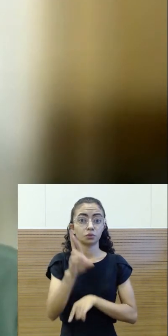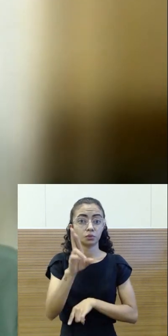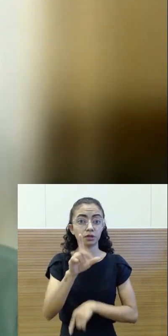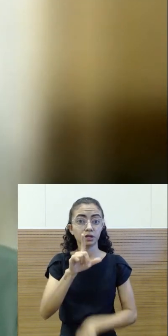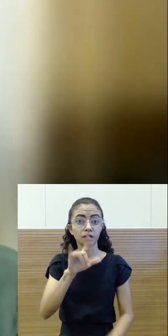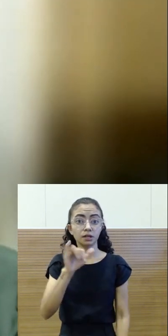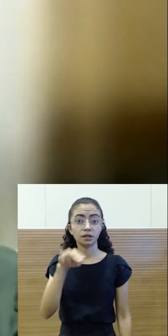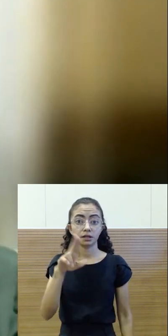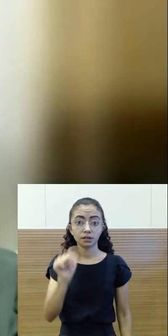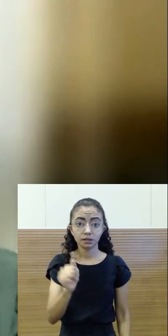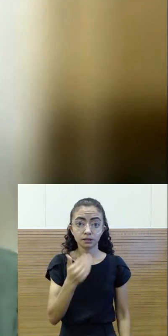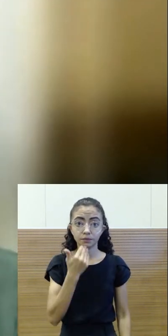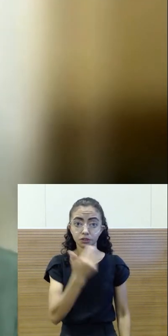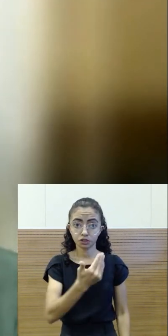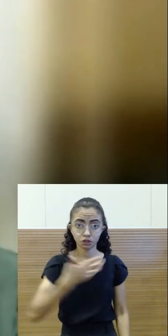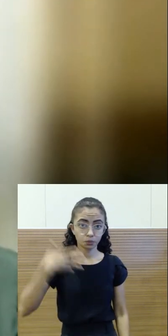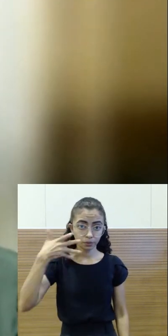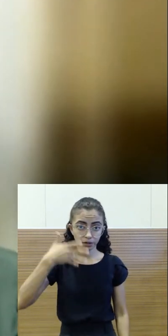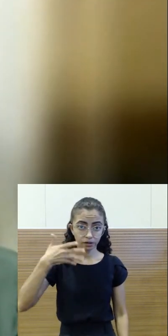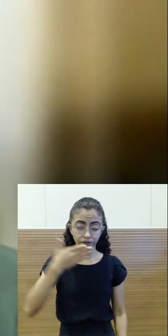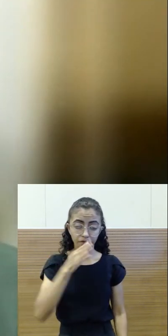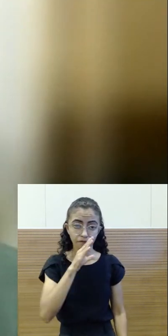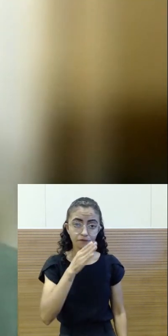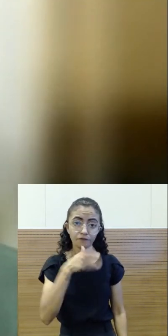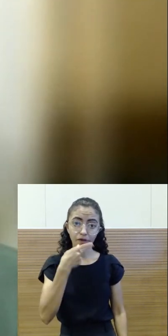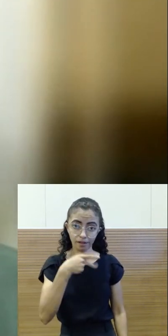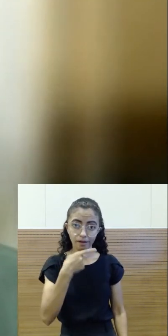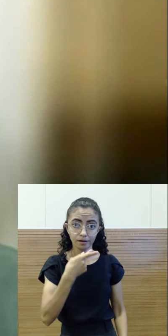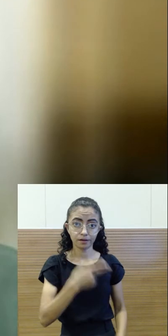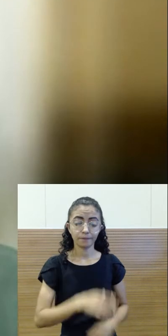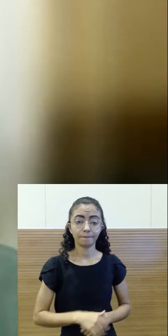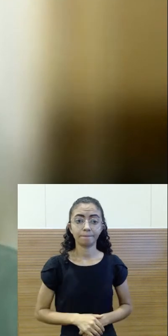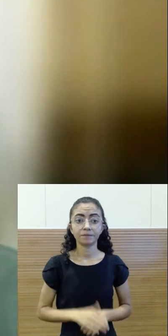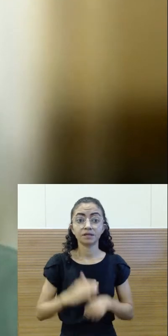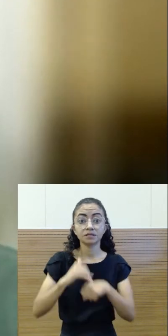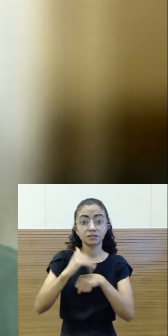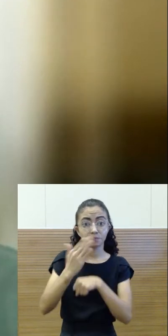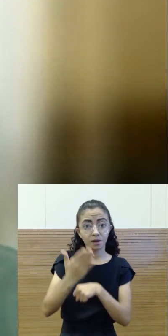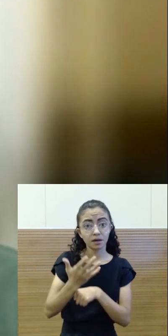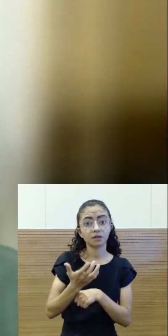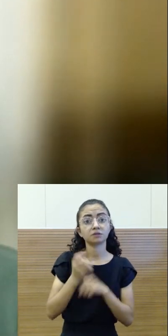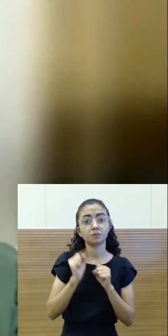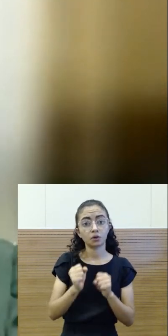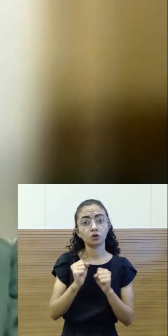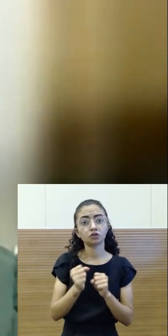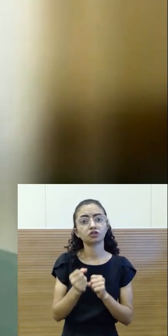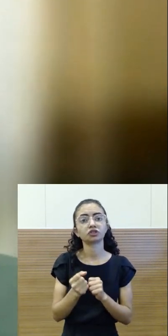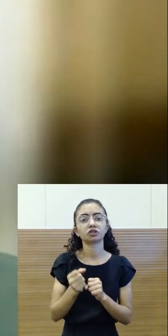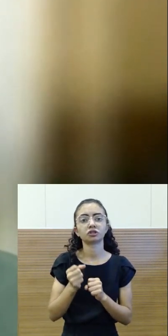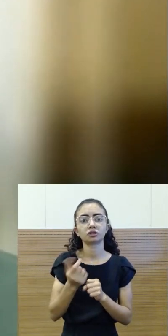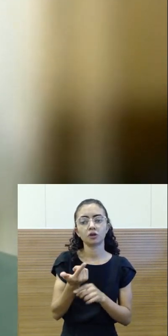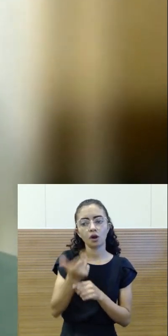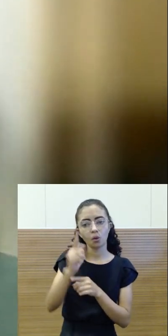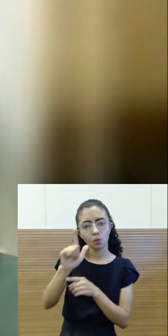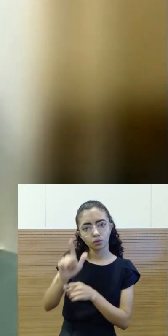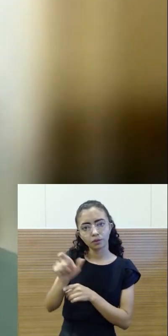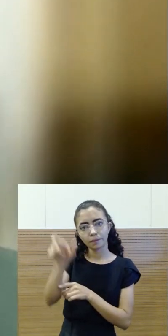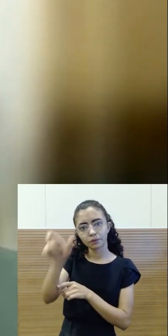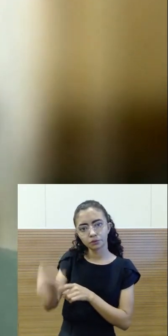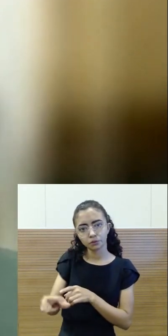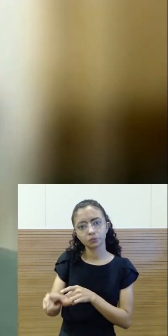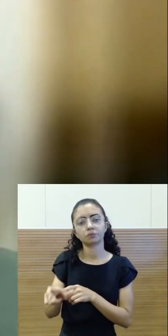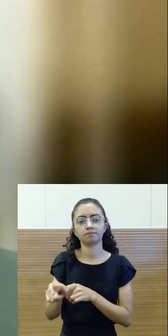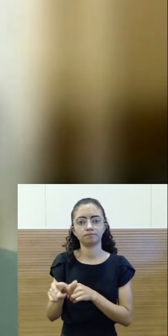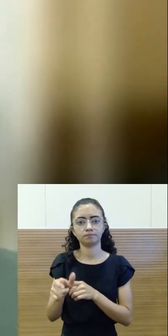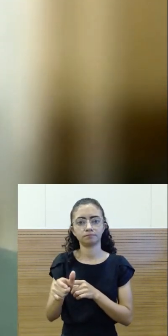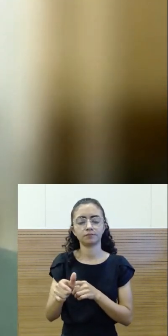Dr. Mahi requested the floor, and I'll pass the floor to her, but if anybody else would like to speak, we can have another round, and